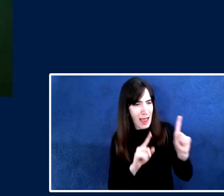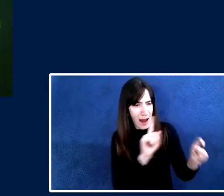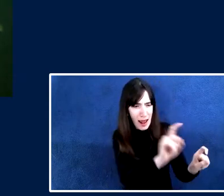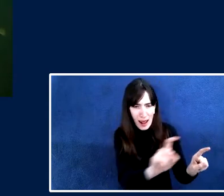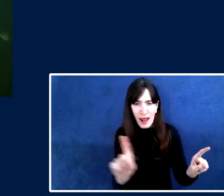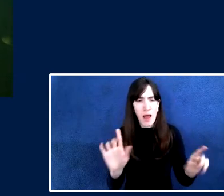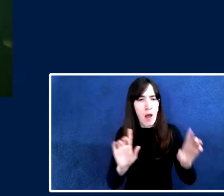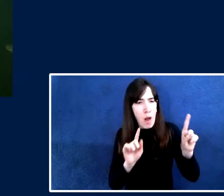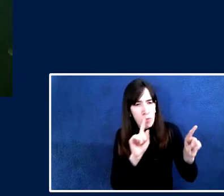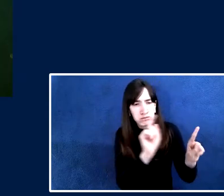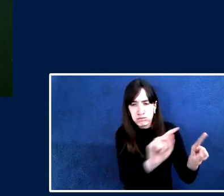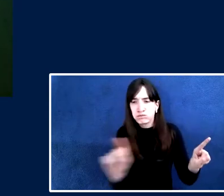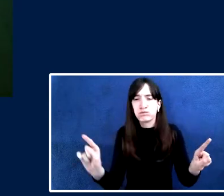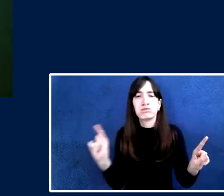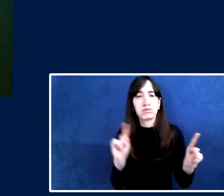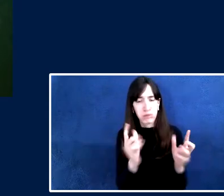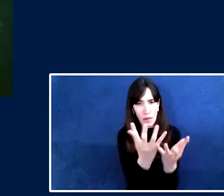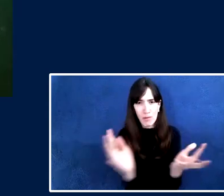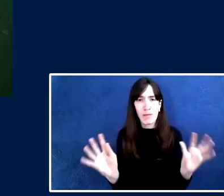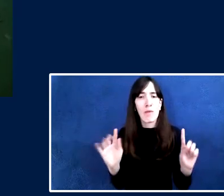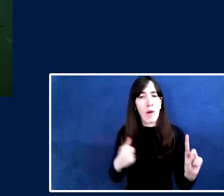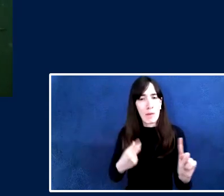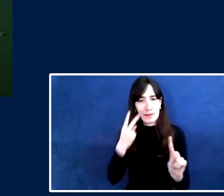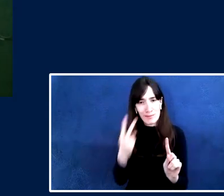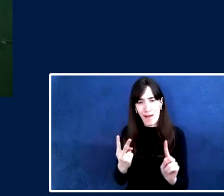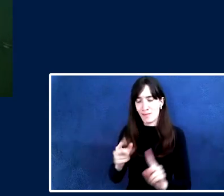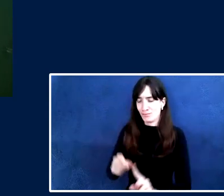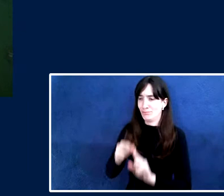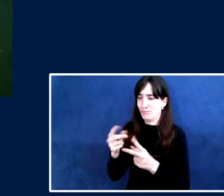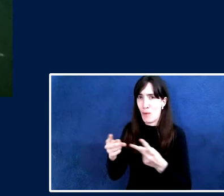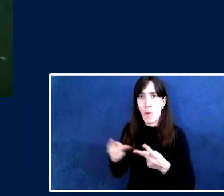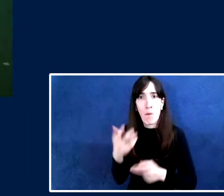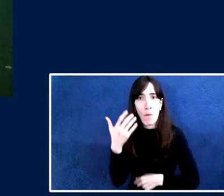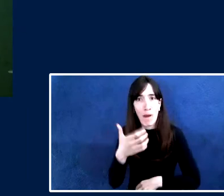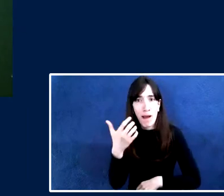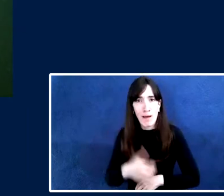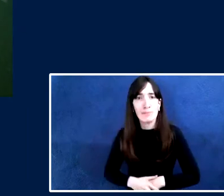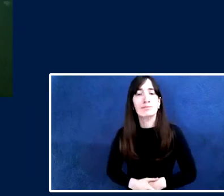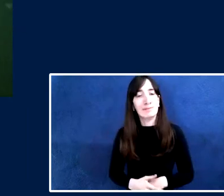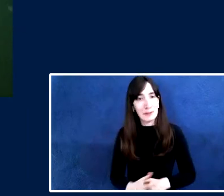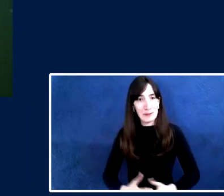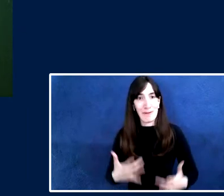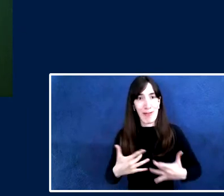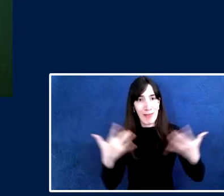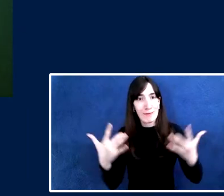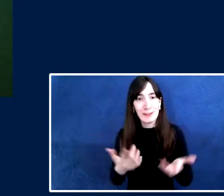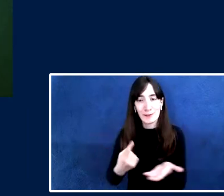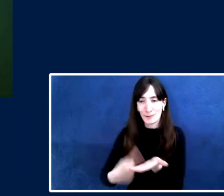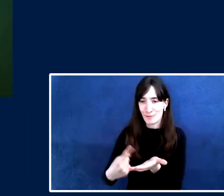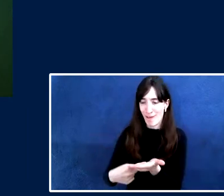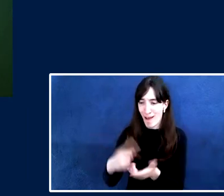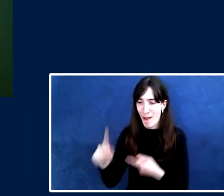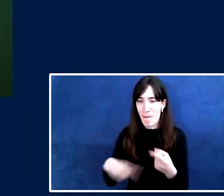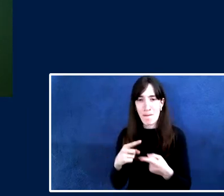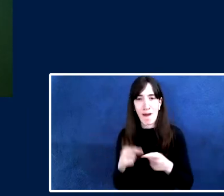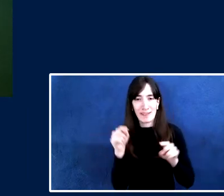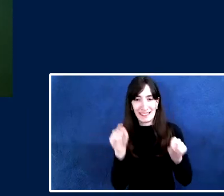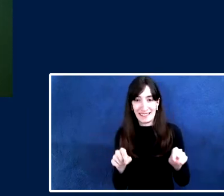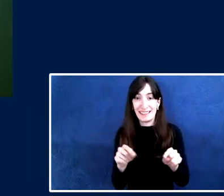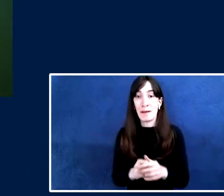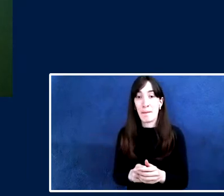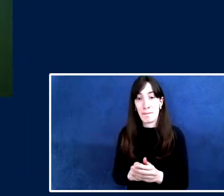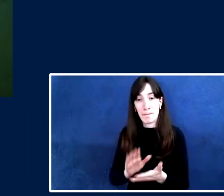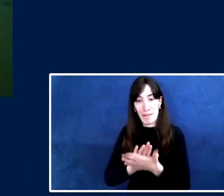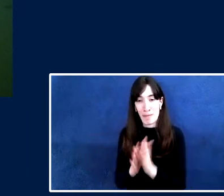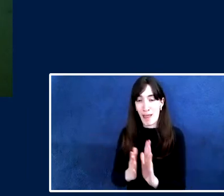whole dive. We knew it was a special place. And it's just kind of thrilling to talk about it, to talk about when you get to be the first human eyes to